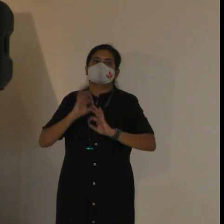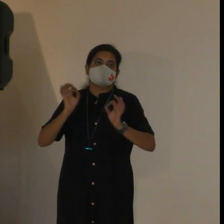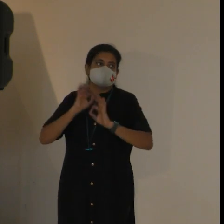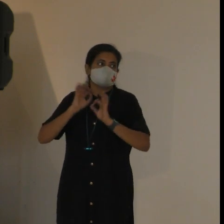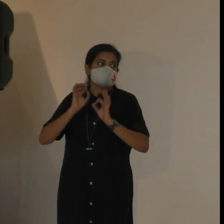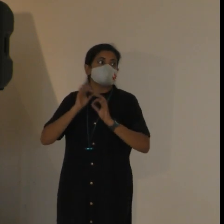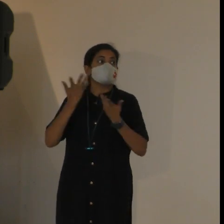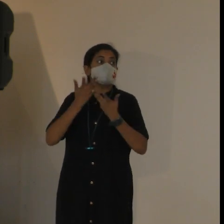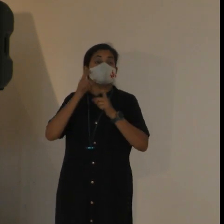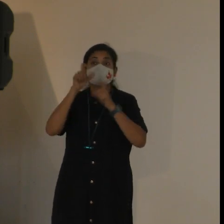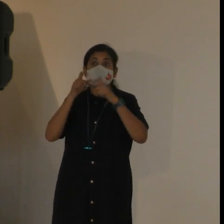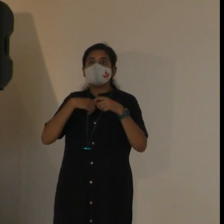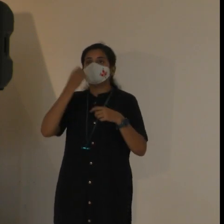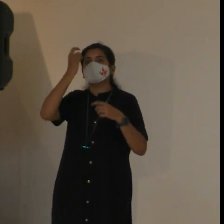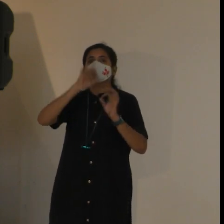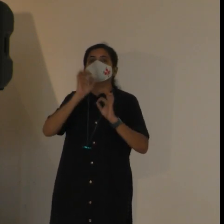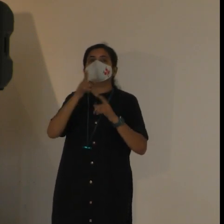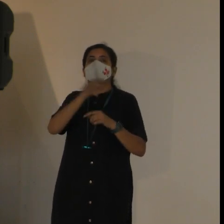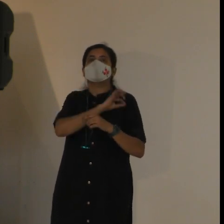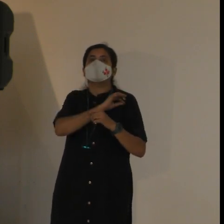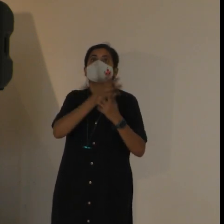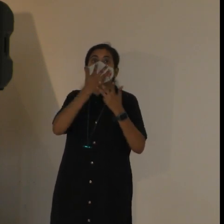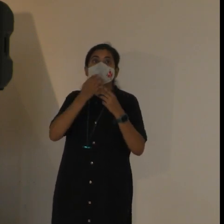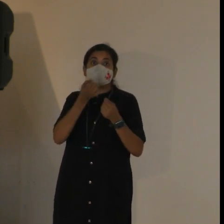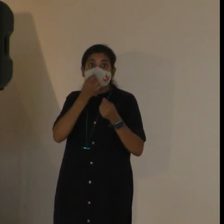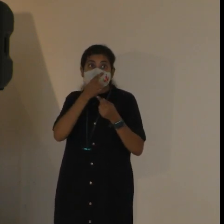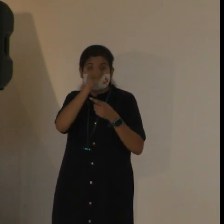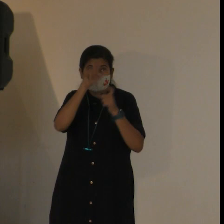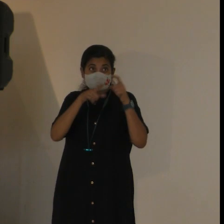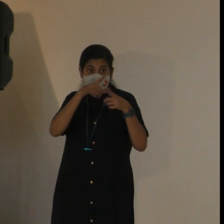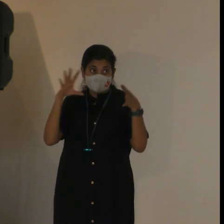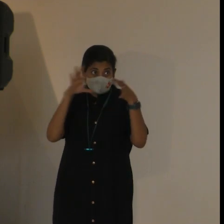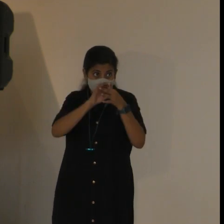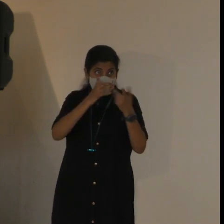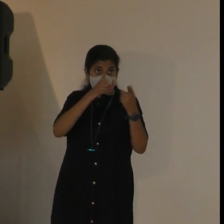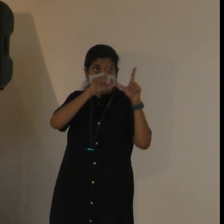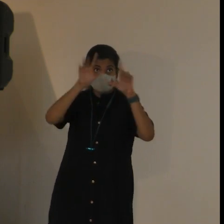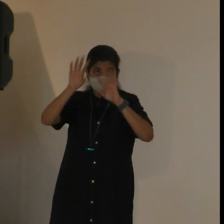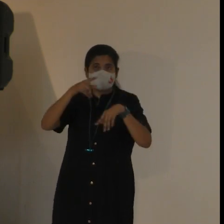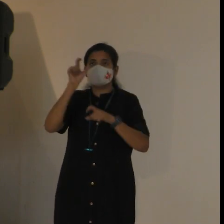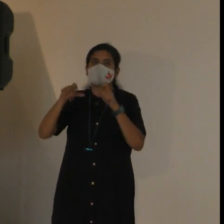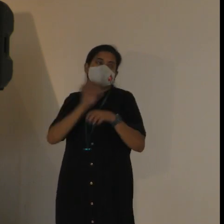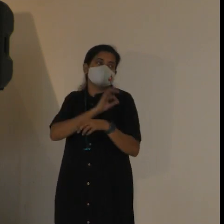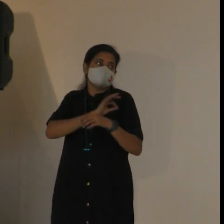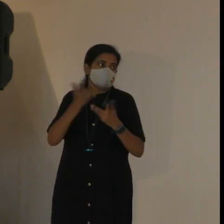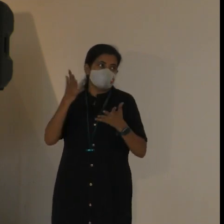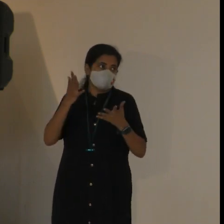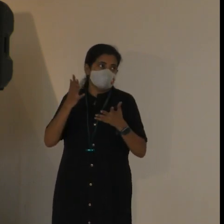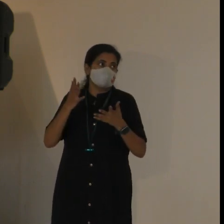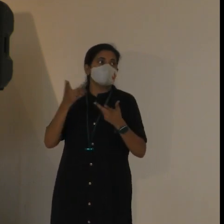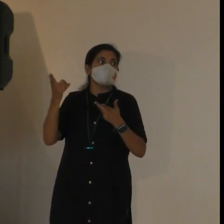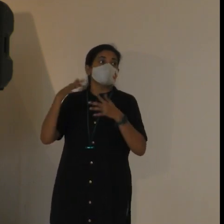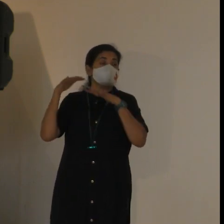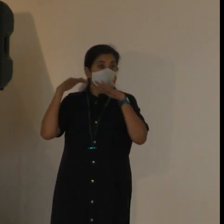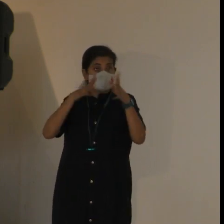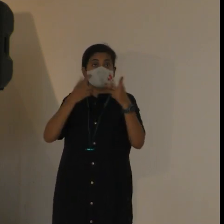There was an understandable public fear of choosing a medicine museum versus a conventional art museum, when people were mostly flocking